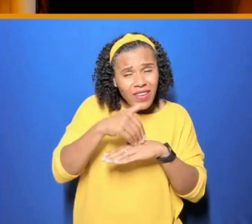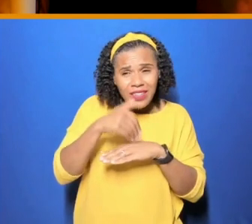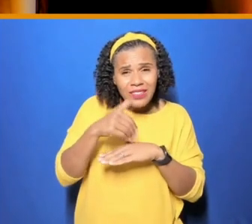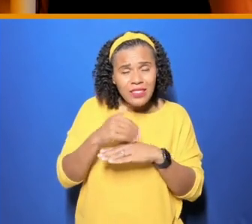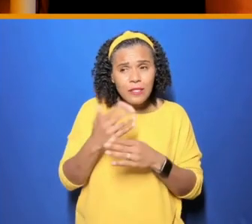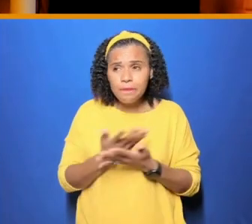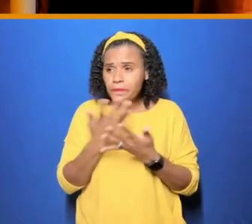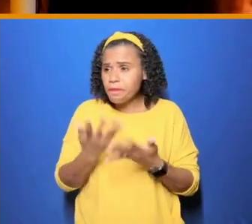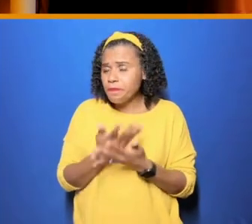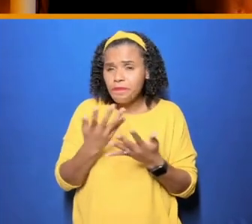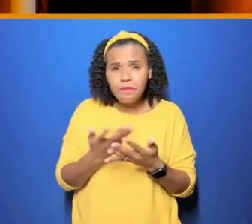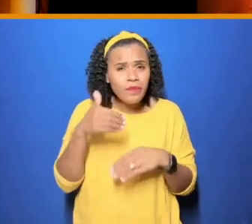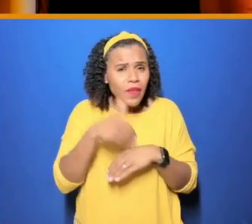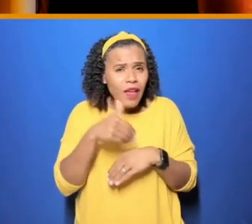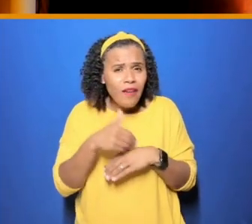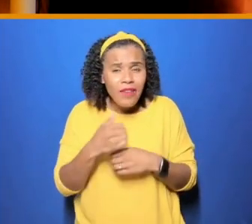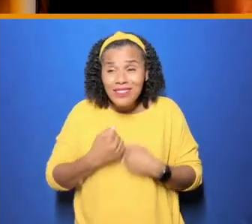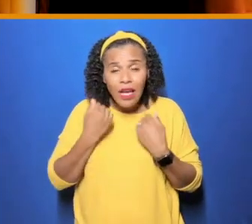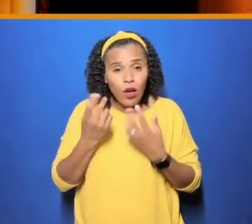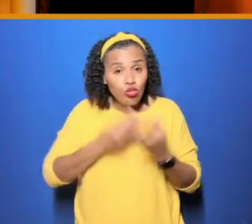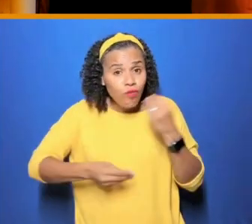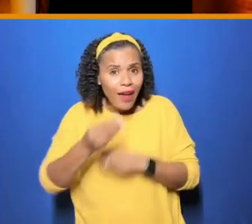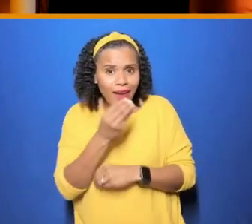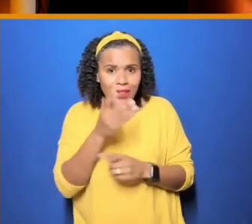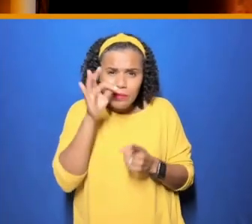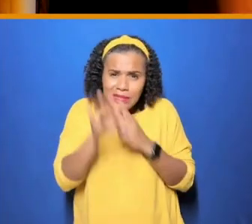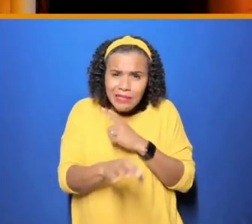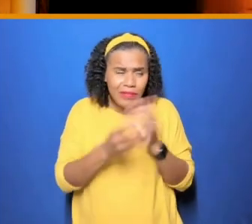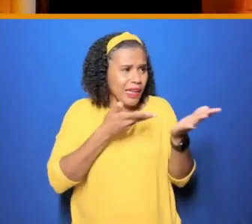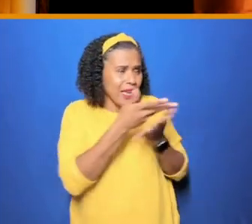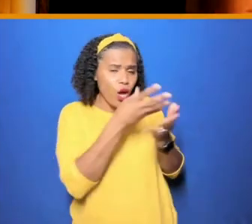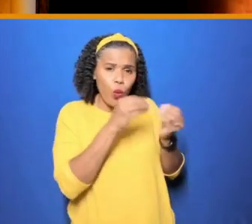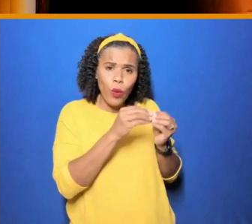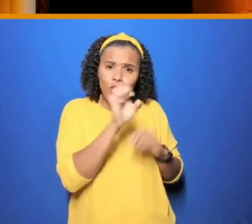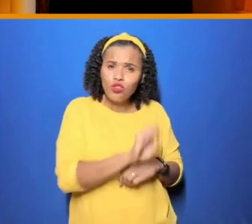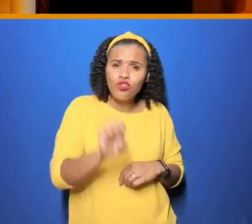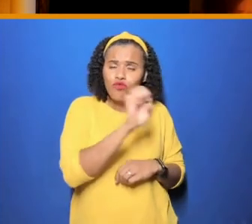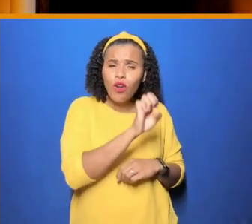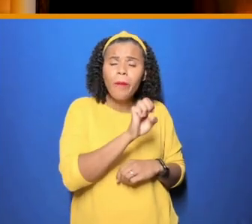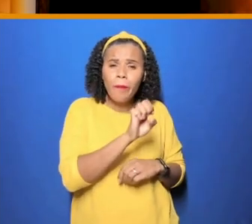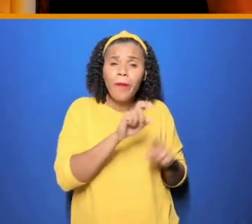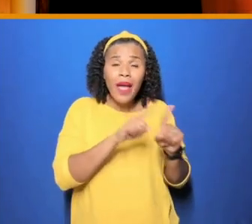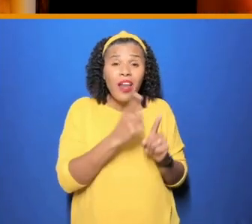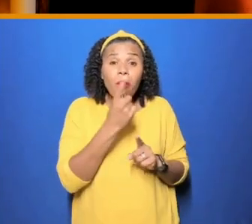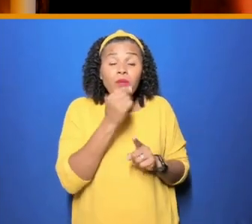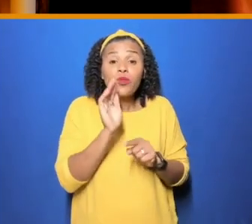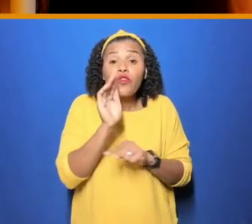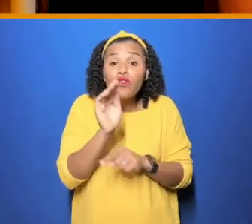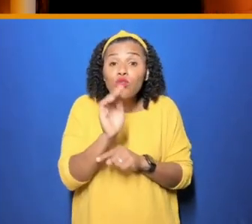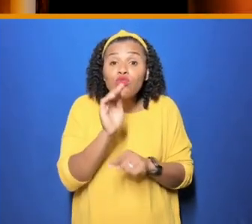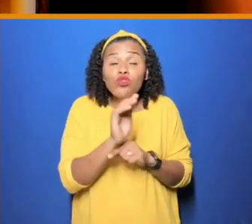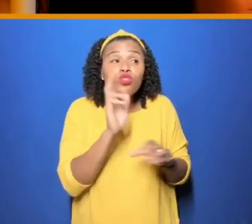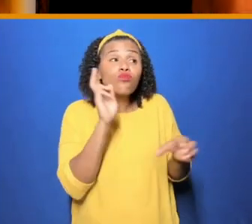affects our trade with the EU and possibly even our attempts to rejoin or join